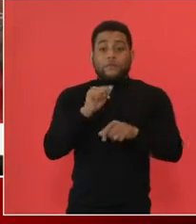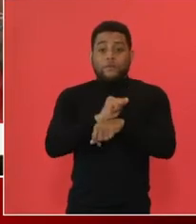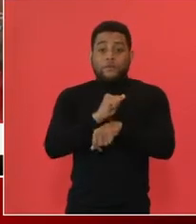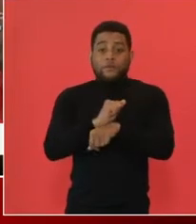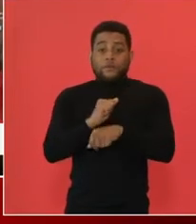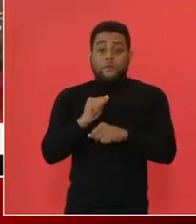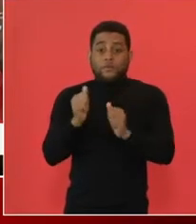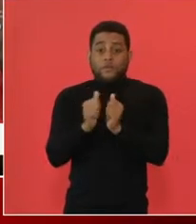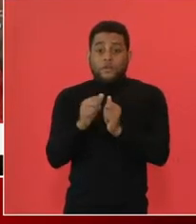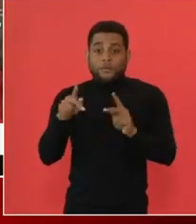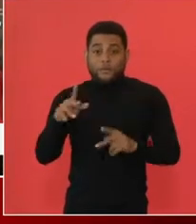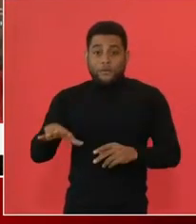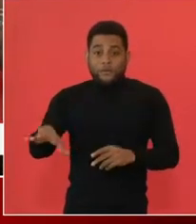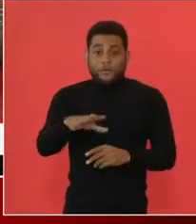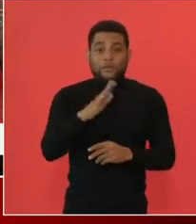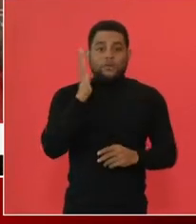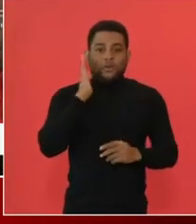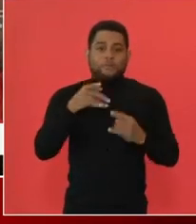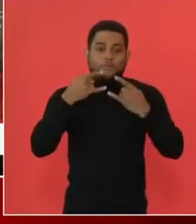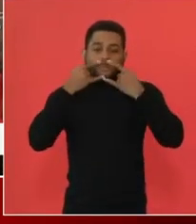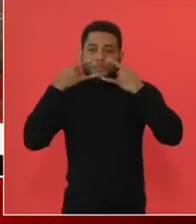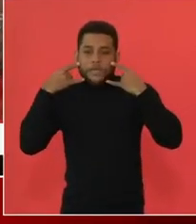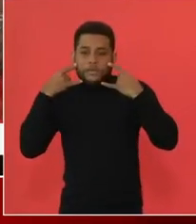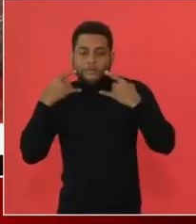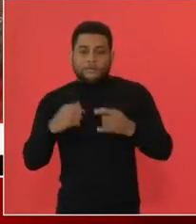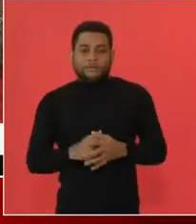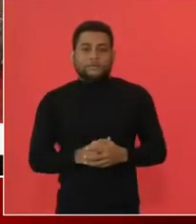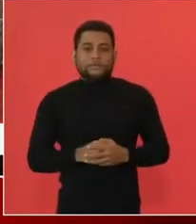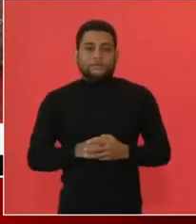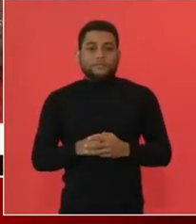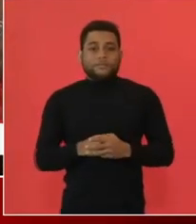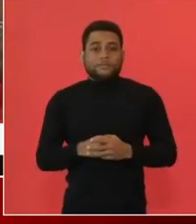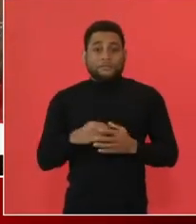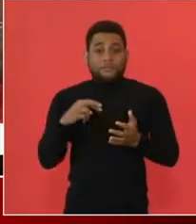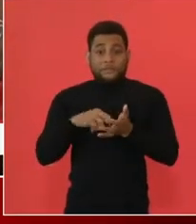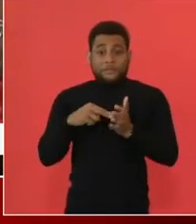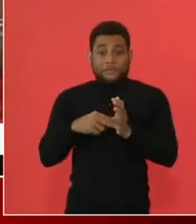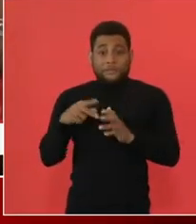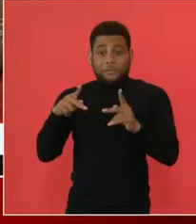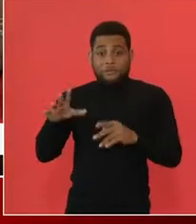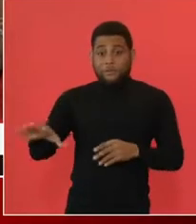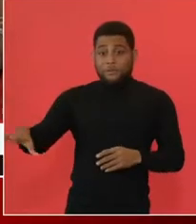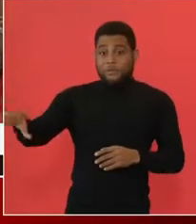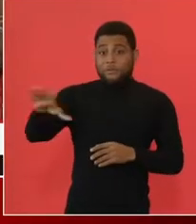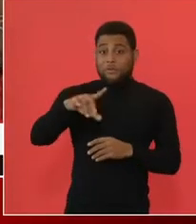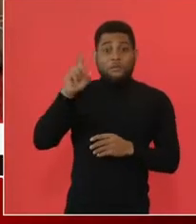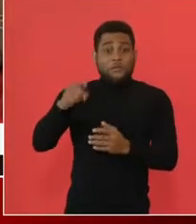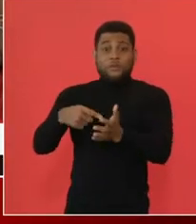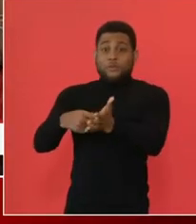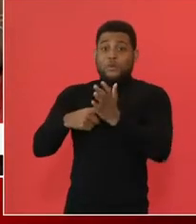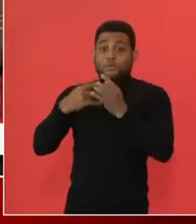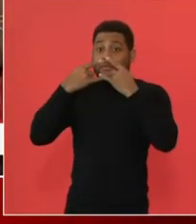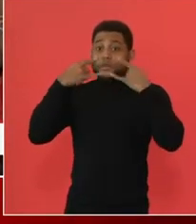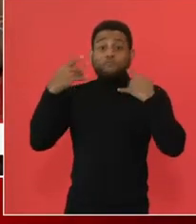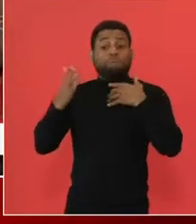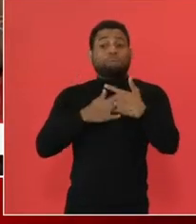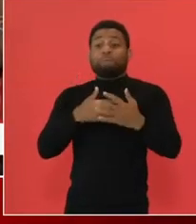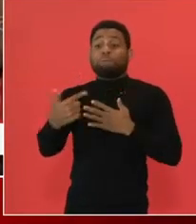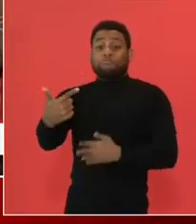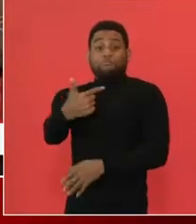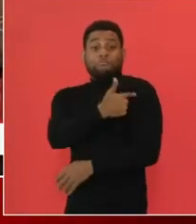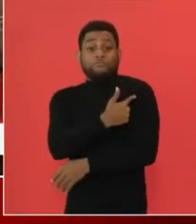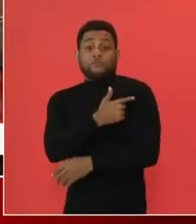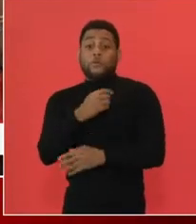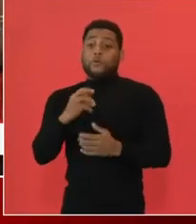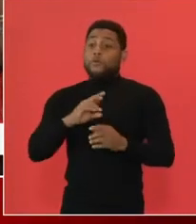so the public would be required to wear a mask regardless of their vaccination status? That's correct. Okay. And then can you talk about the vaccine? You know,